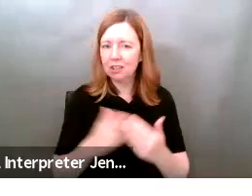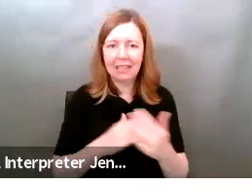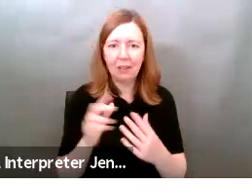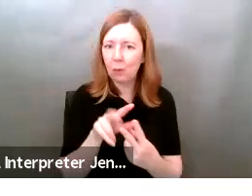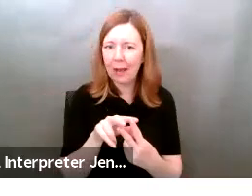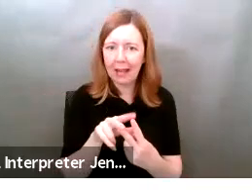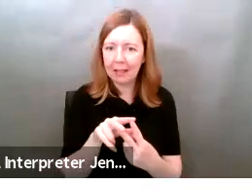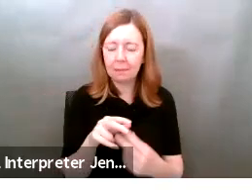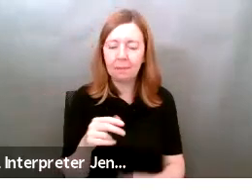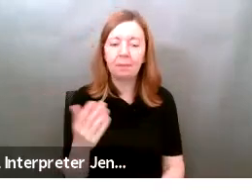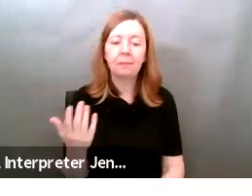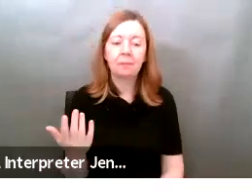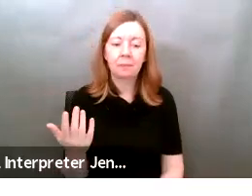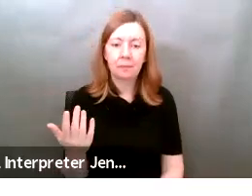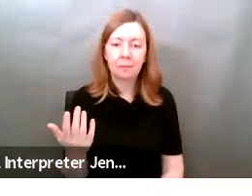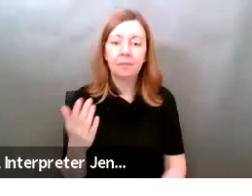Some